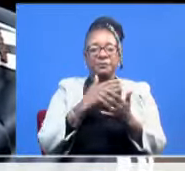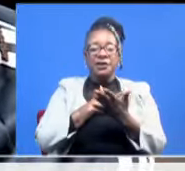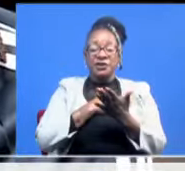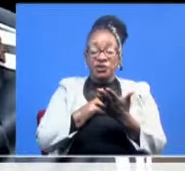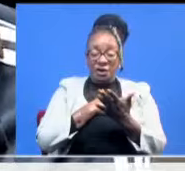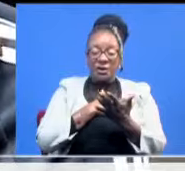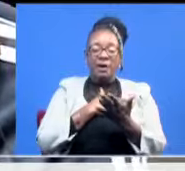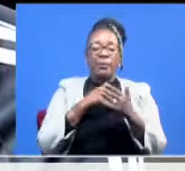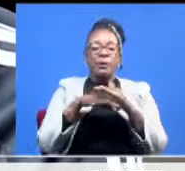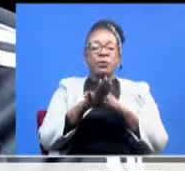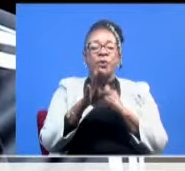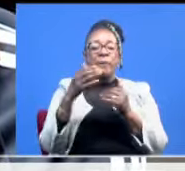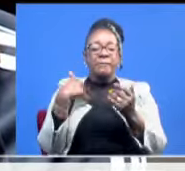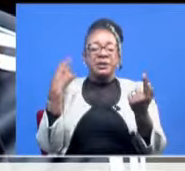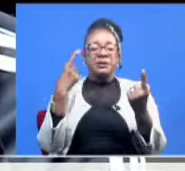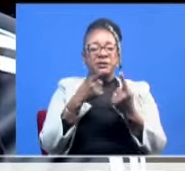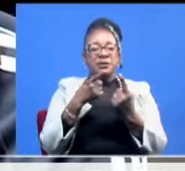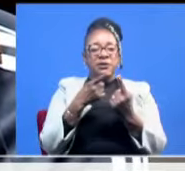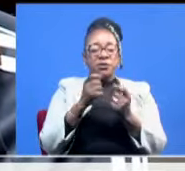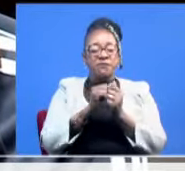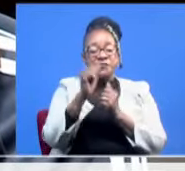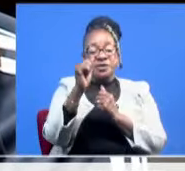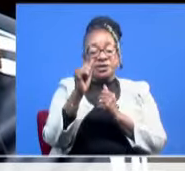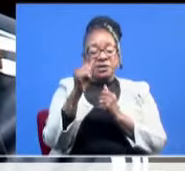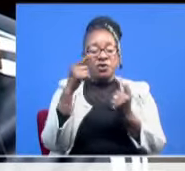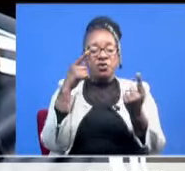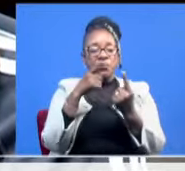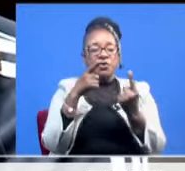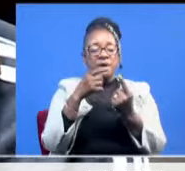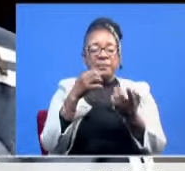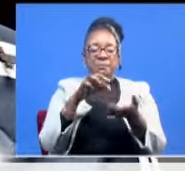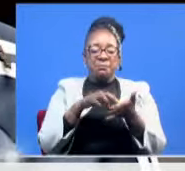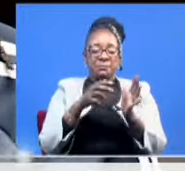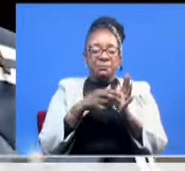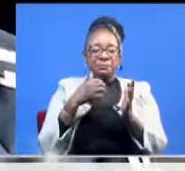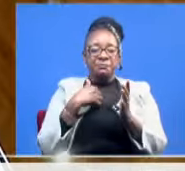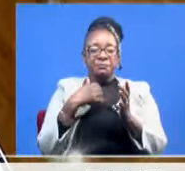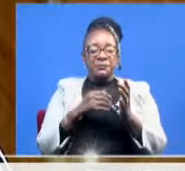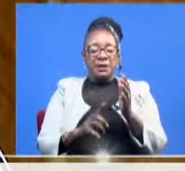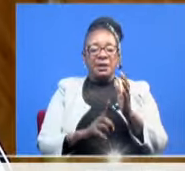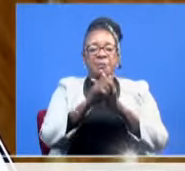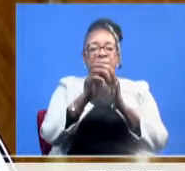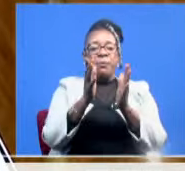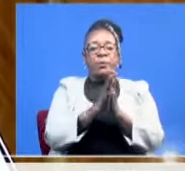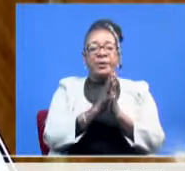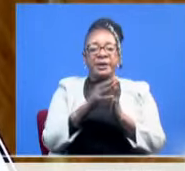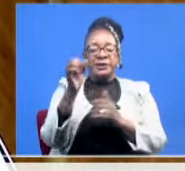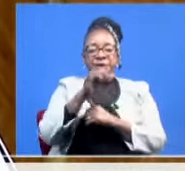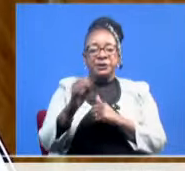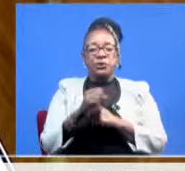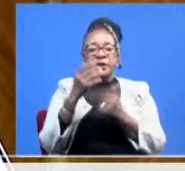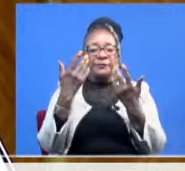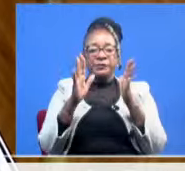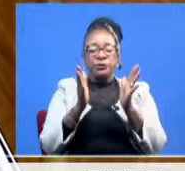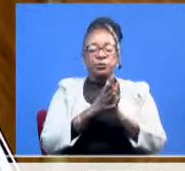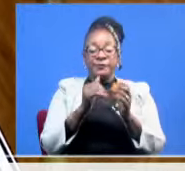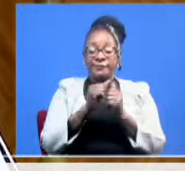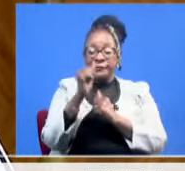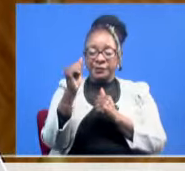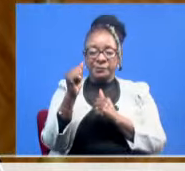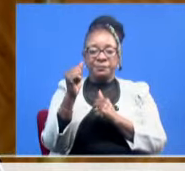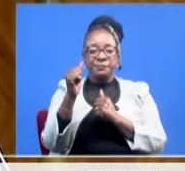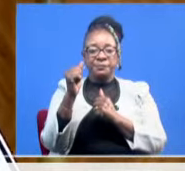score. Actually, my target was for 15 goals. I came with a target like I have to, like a season at least I finish with 15 goals.